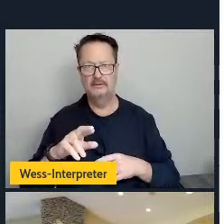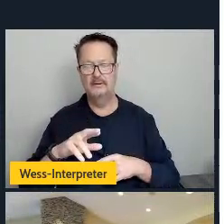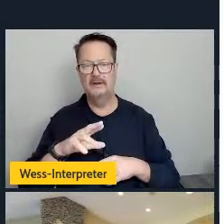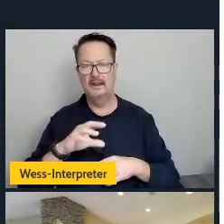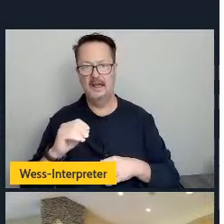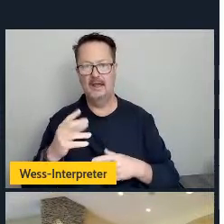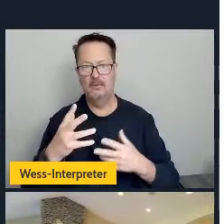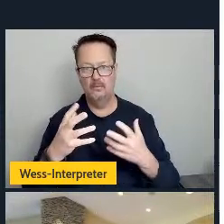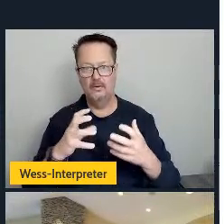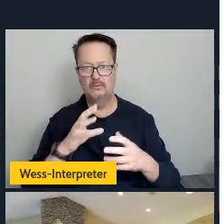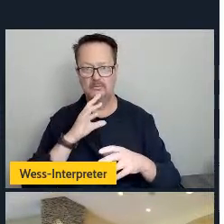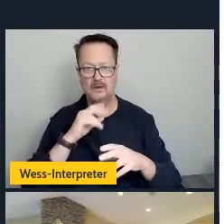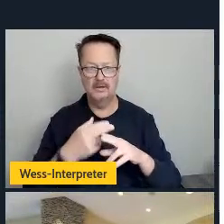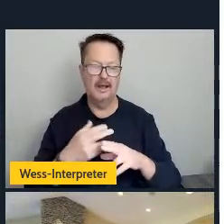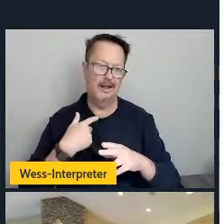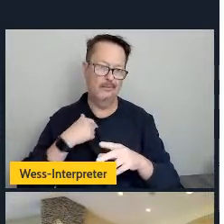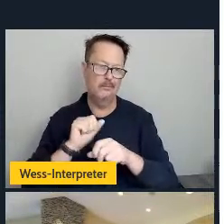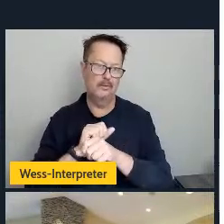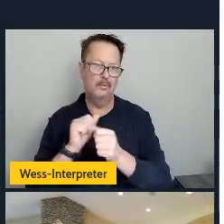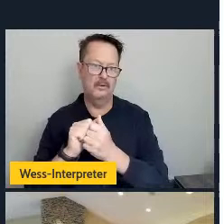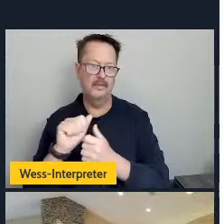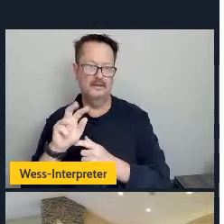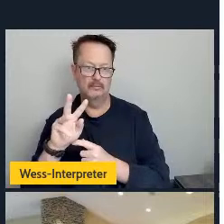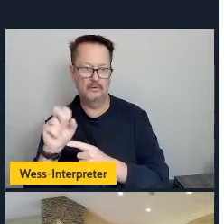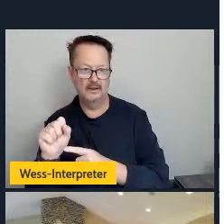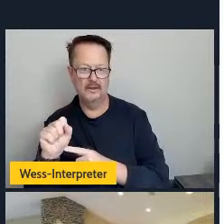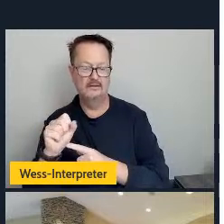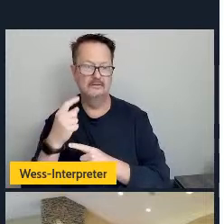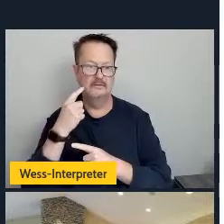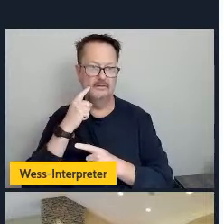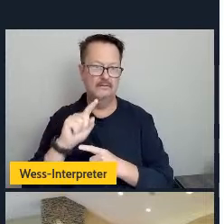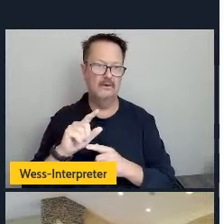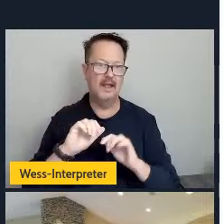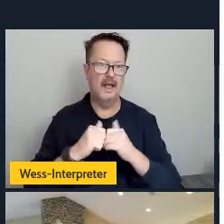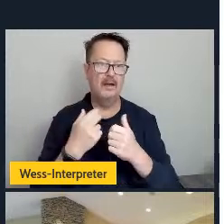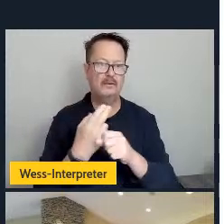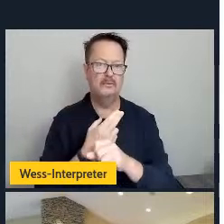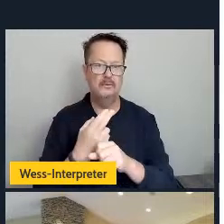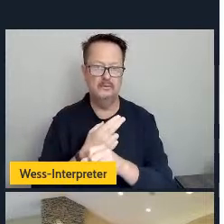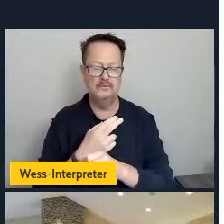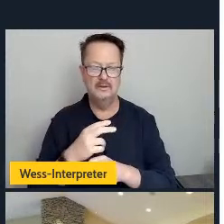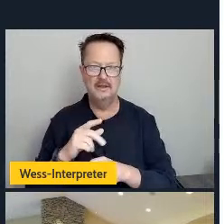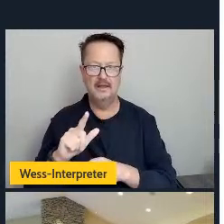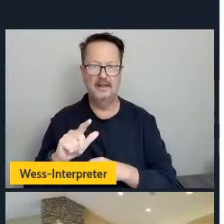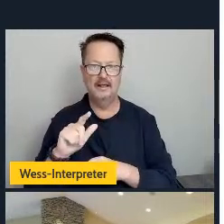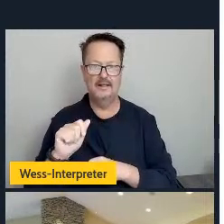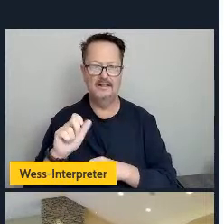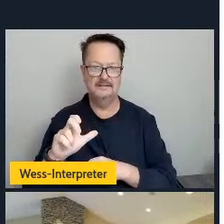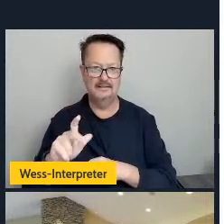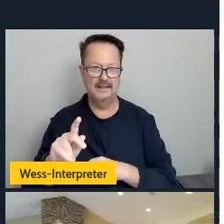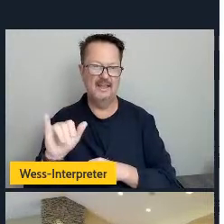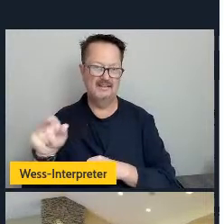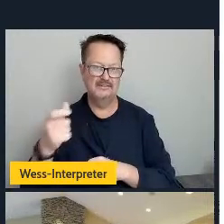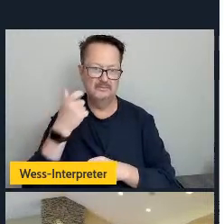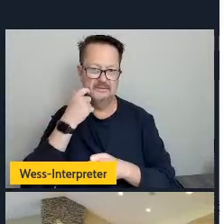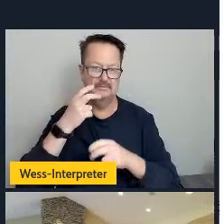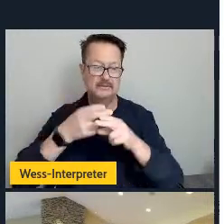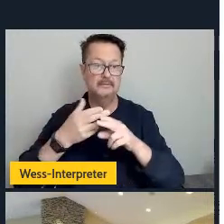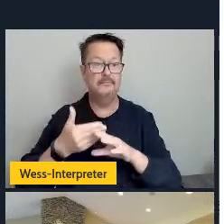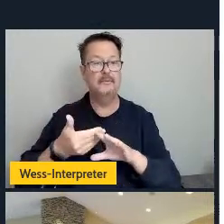about the methodology I created for building large applications using AWS CDK, like Marcia mentioned. And